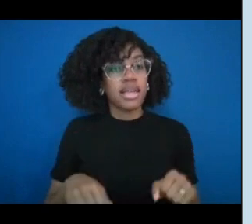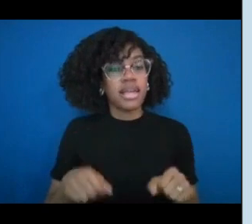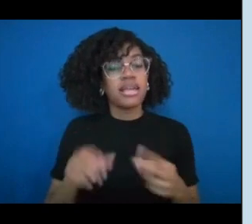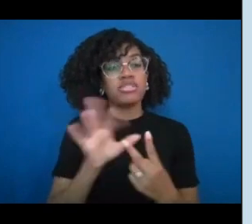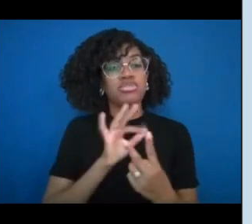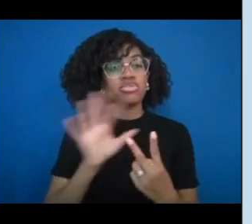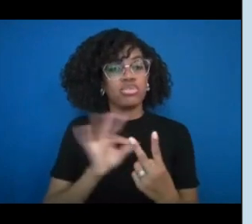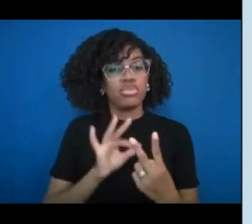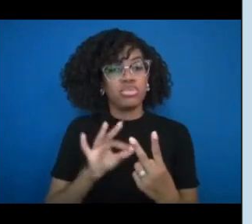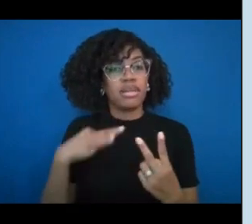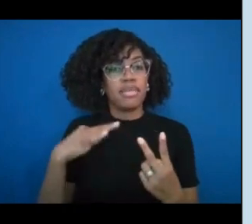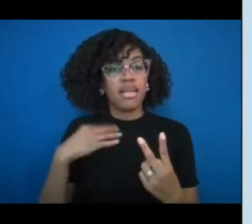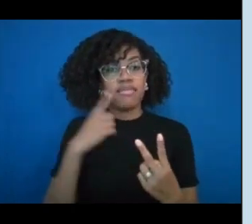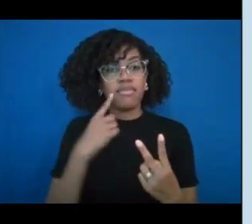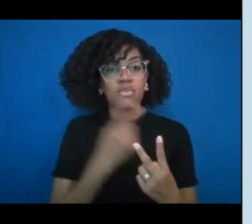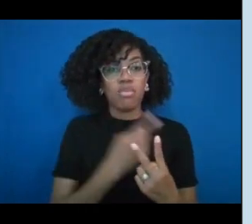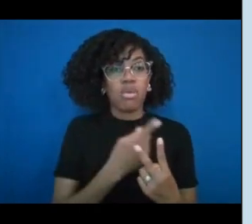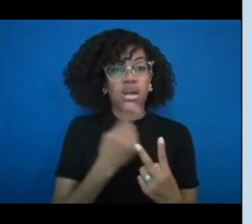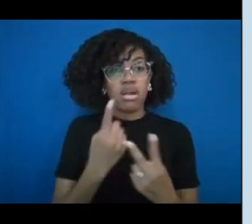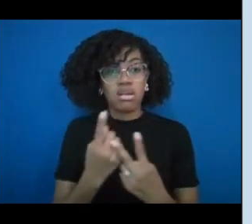or both stages